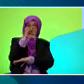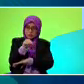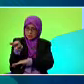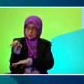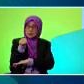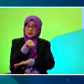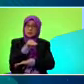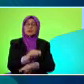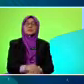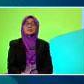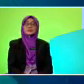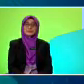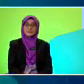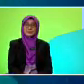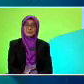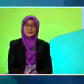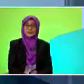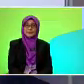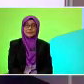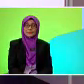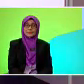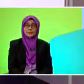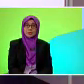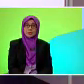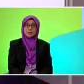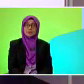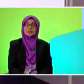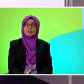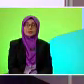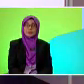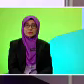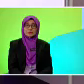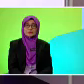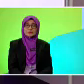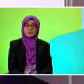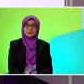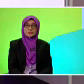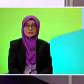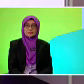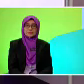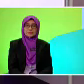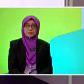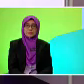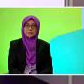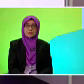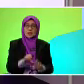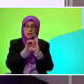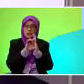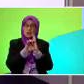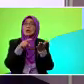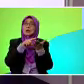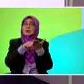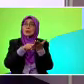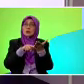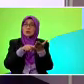by microorganisms. So that will produce organic fertilizer. What are fertilizers for, Irfan? It is